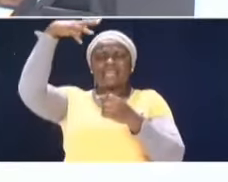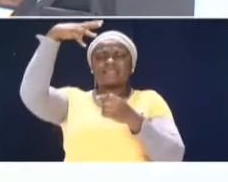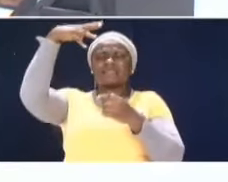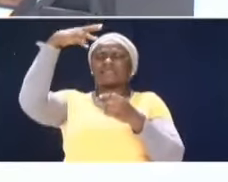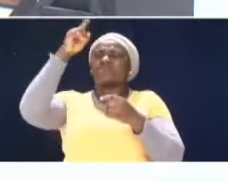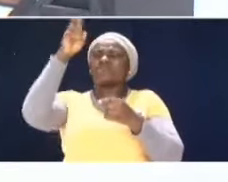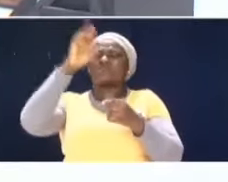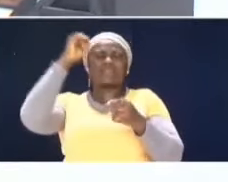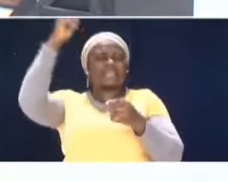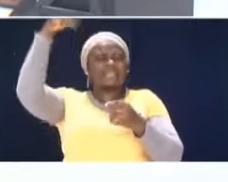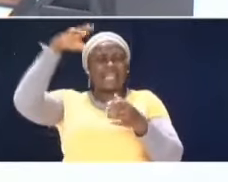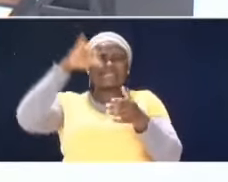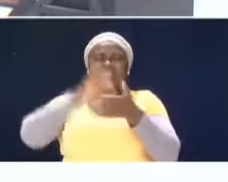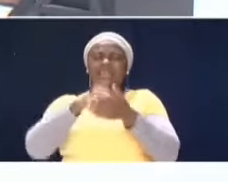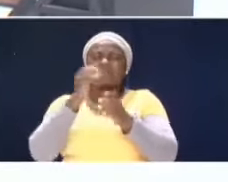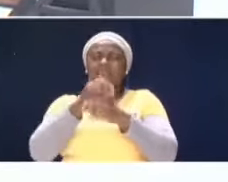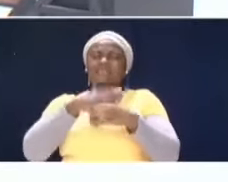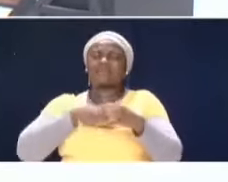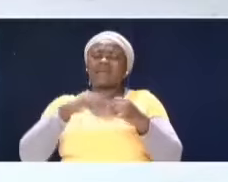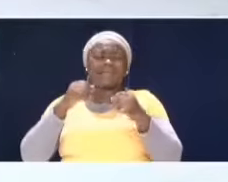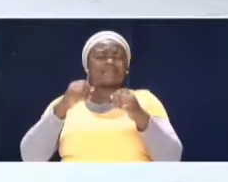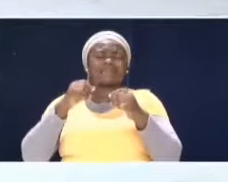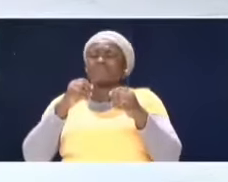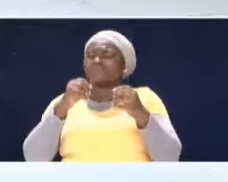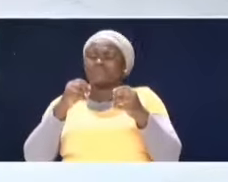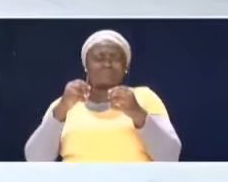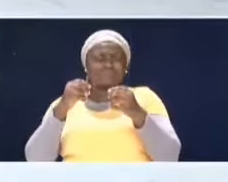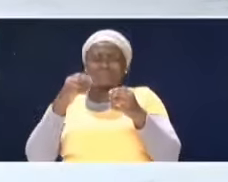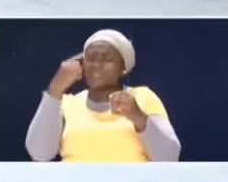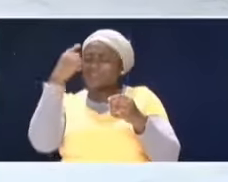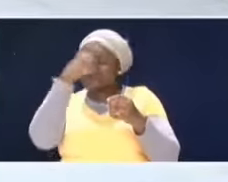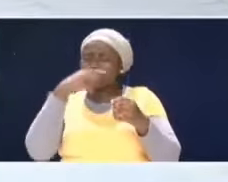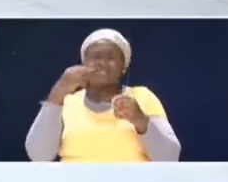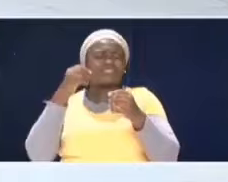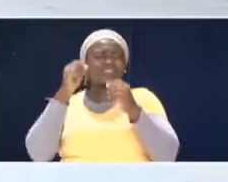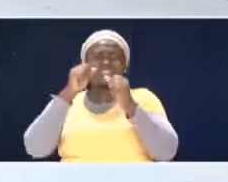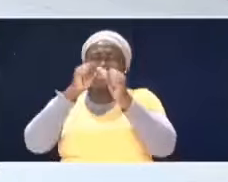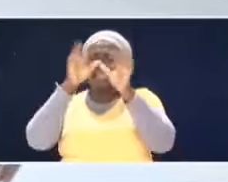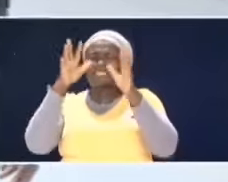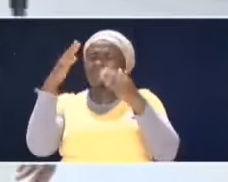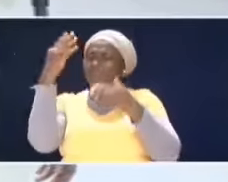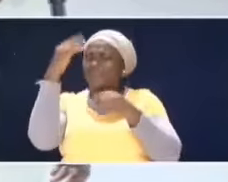You are the light that makes my face shine bright.